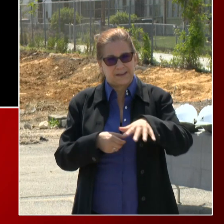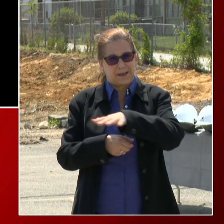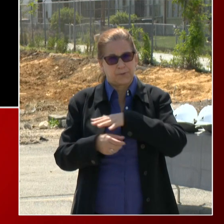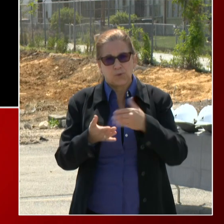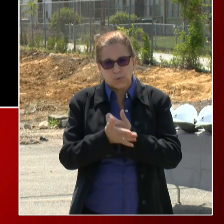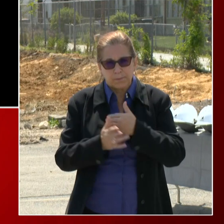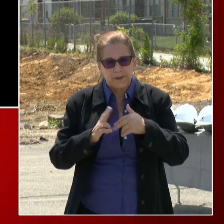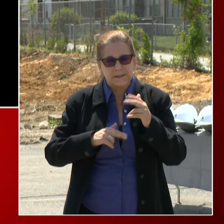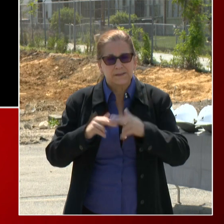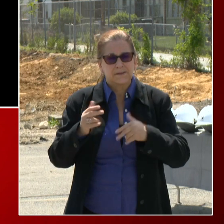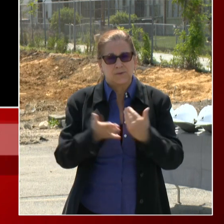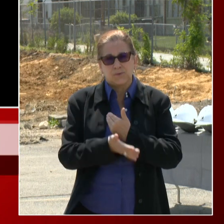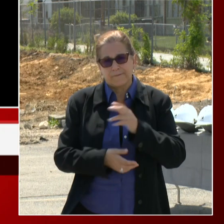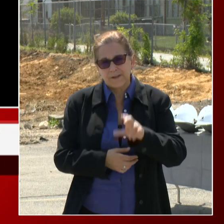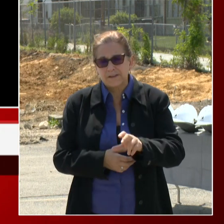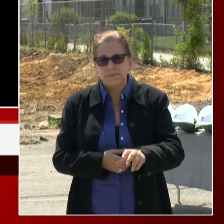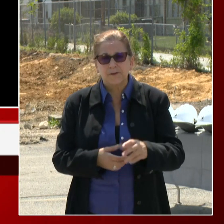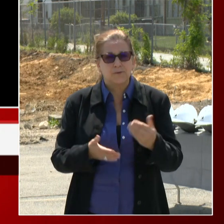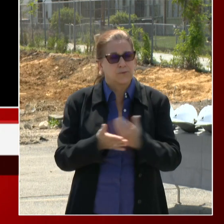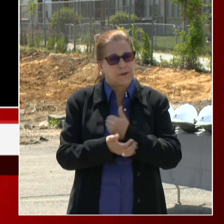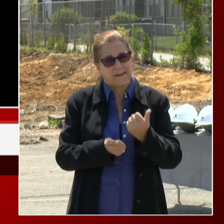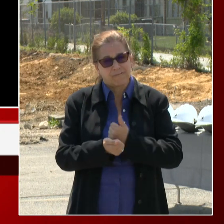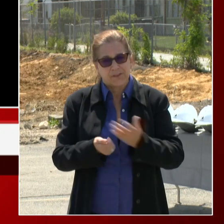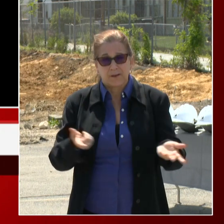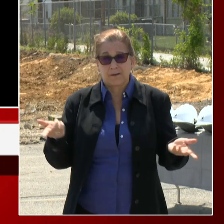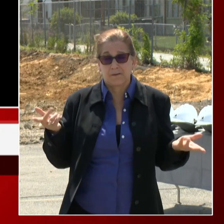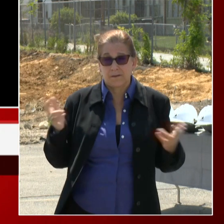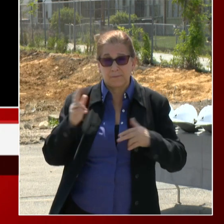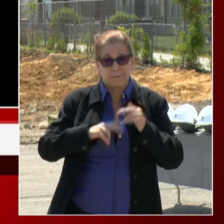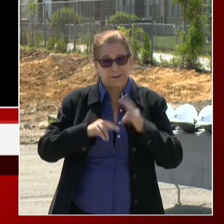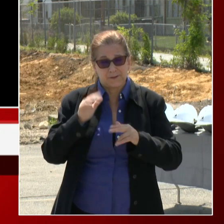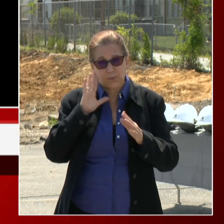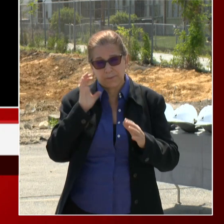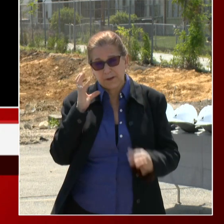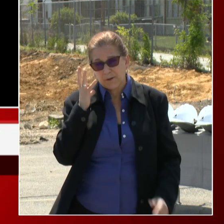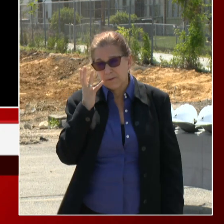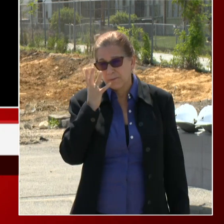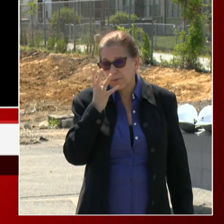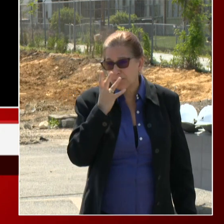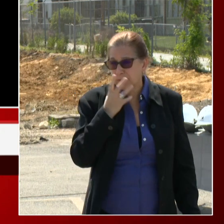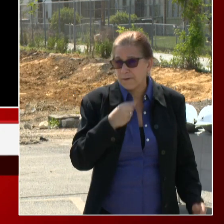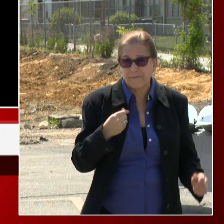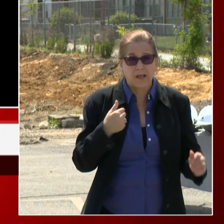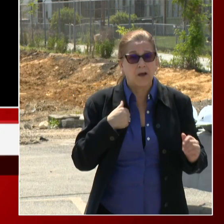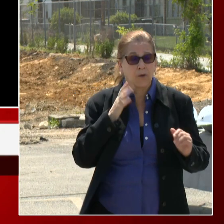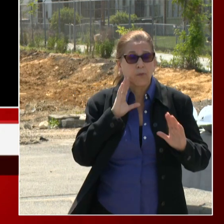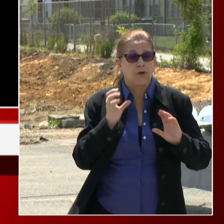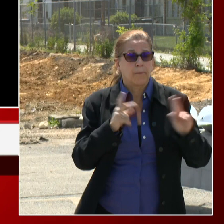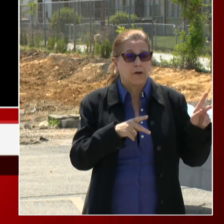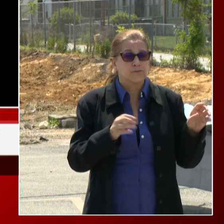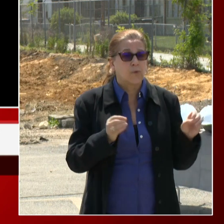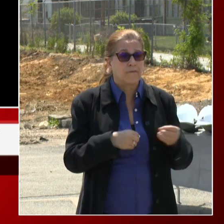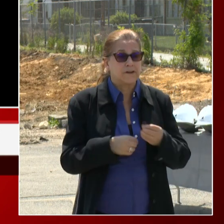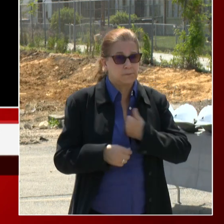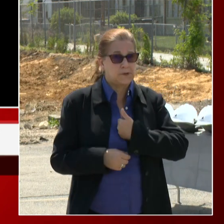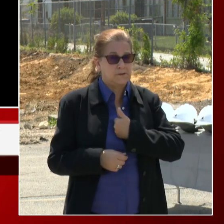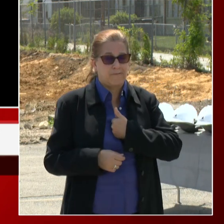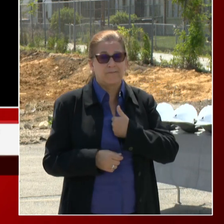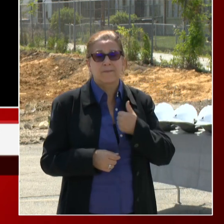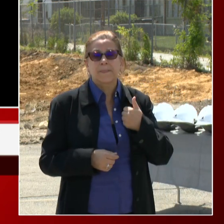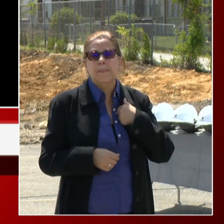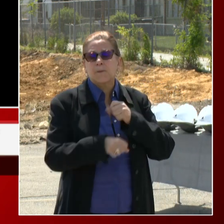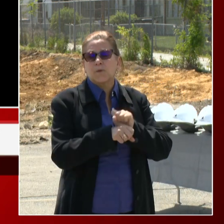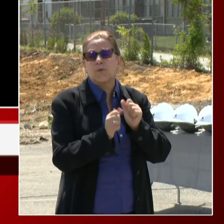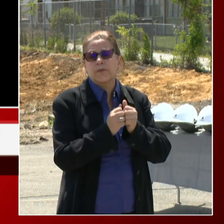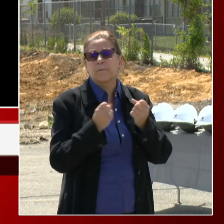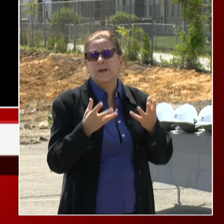it's finished. Since returning to office, I've worked closely with Cedar